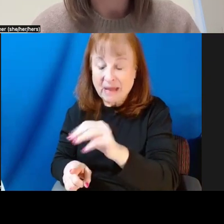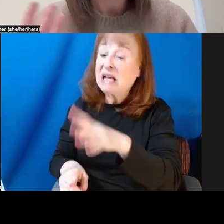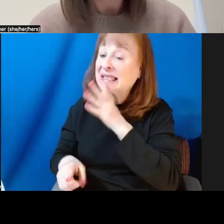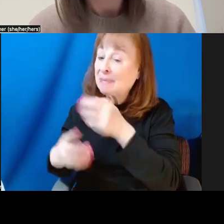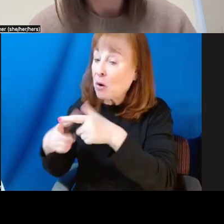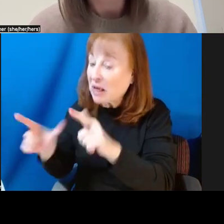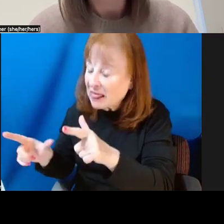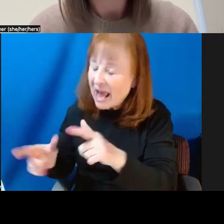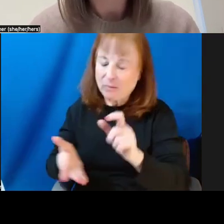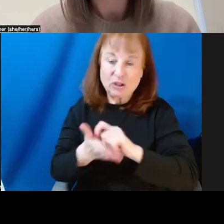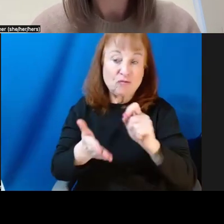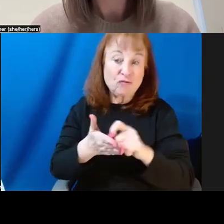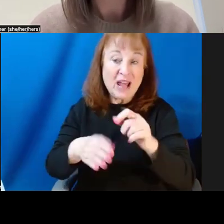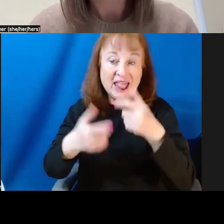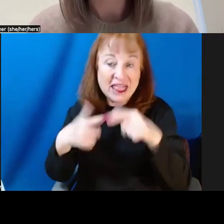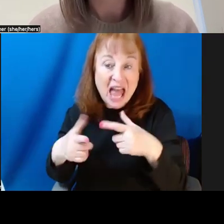or in written language.